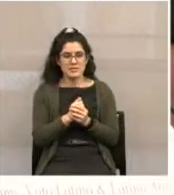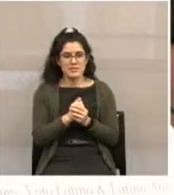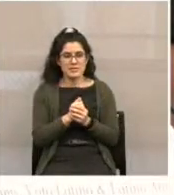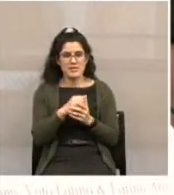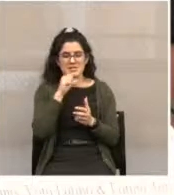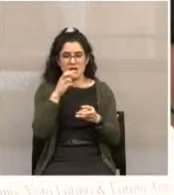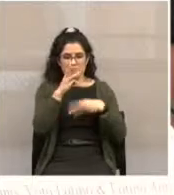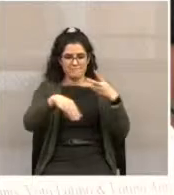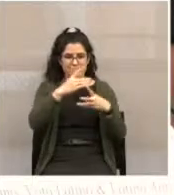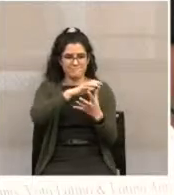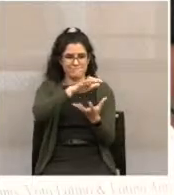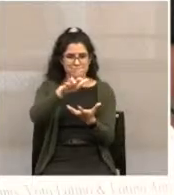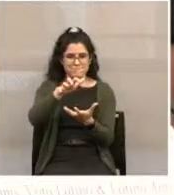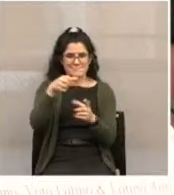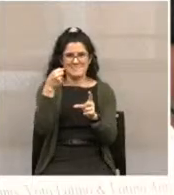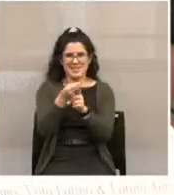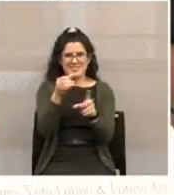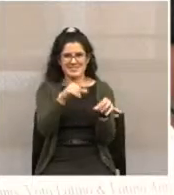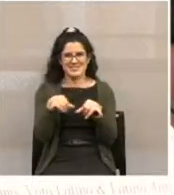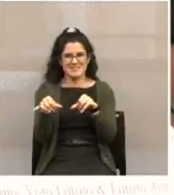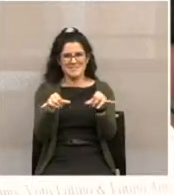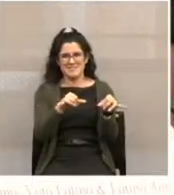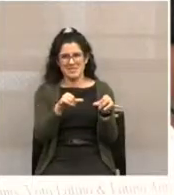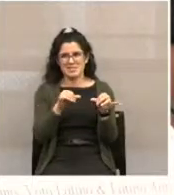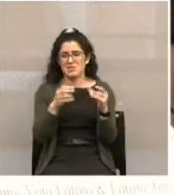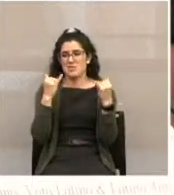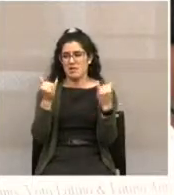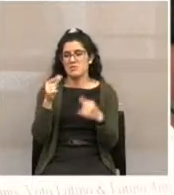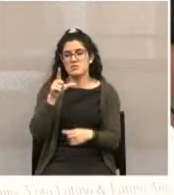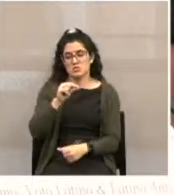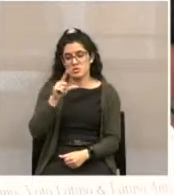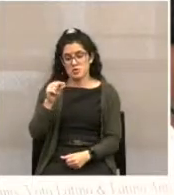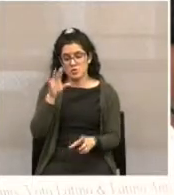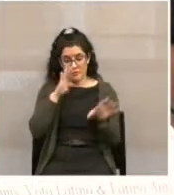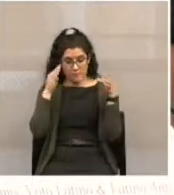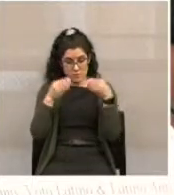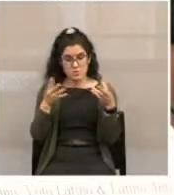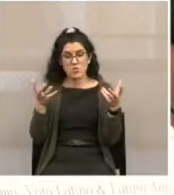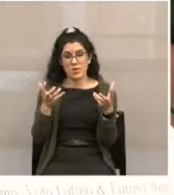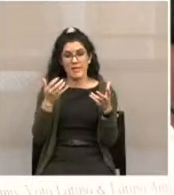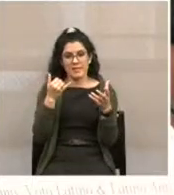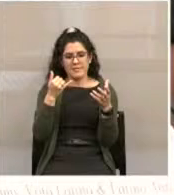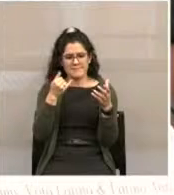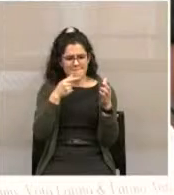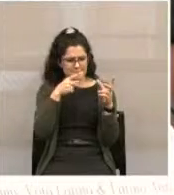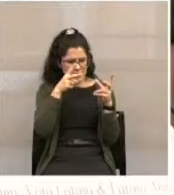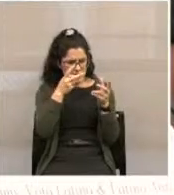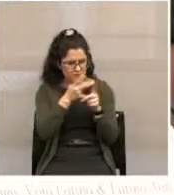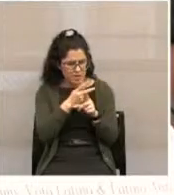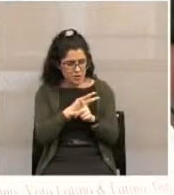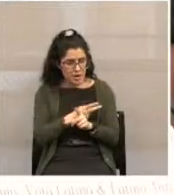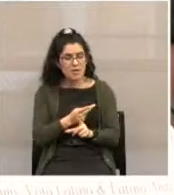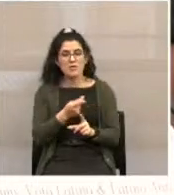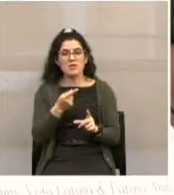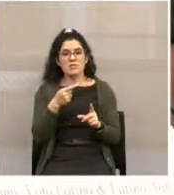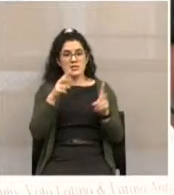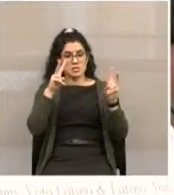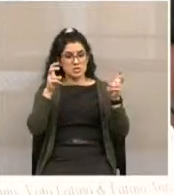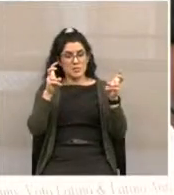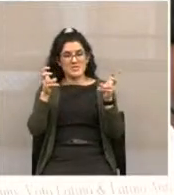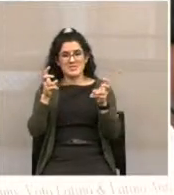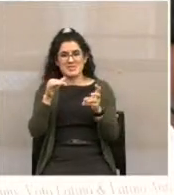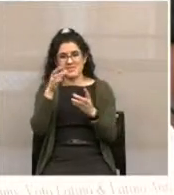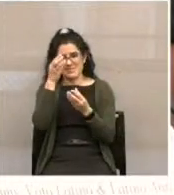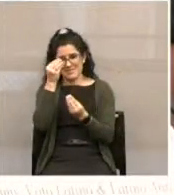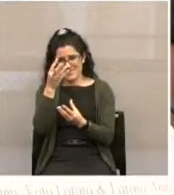going forward. In 2022, we're focused on identifying the topics of disinformation that have